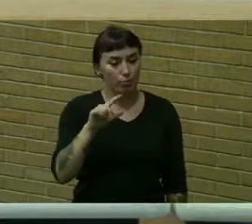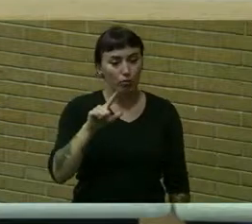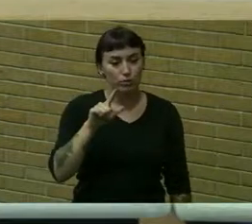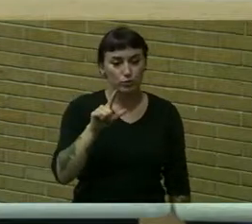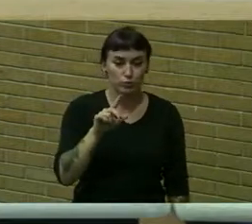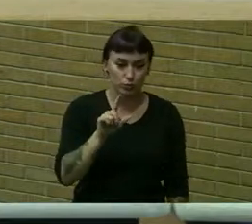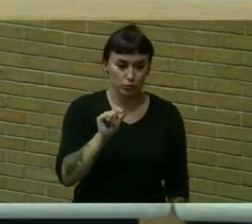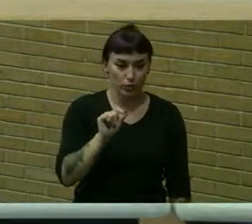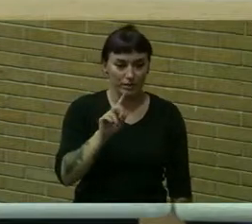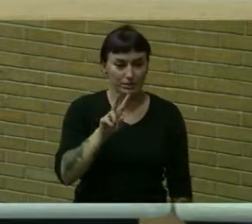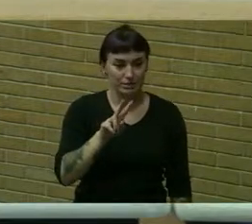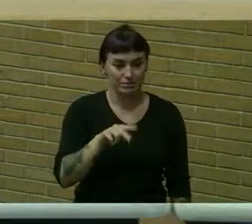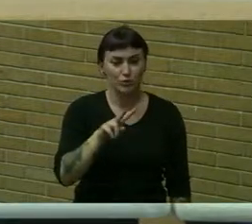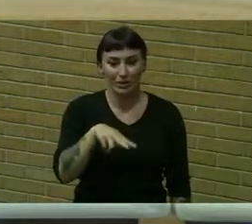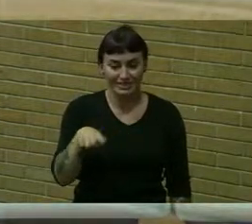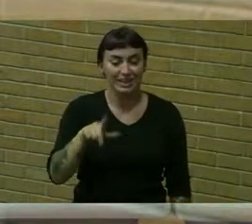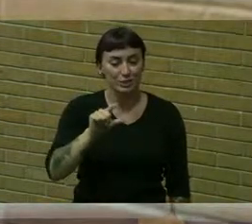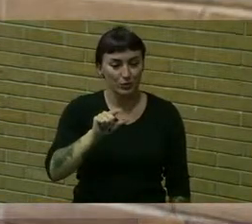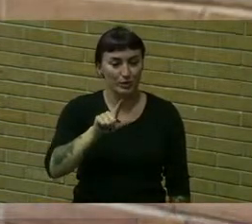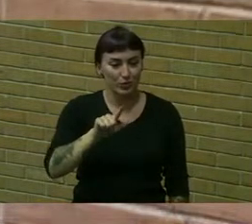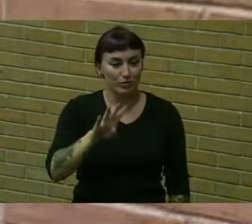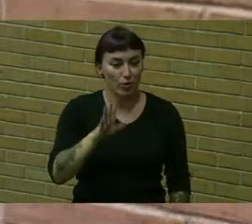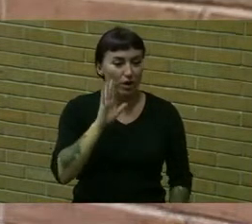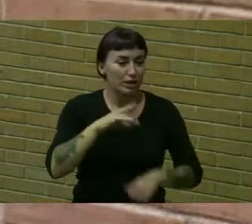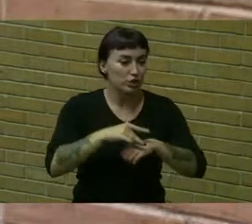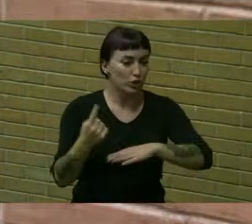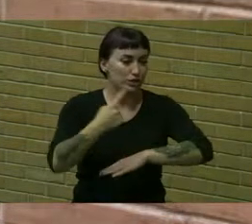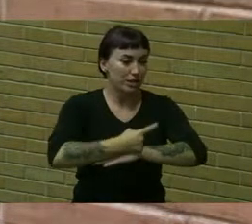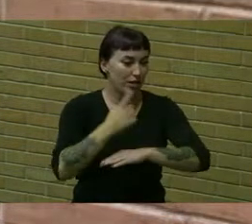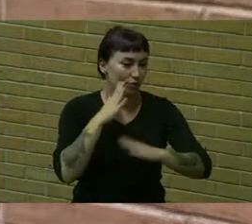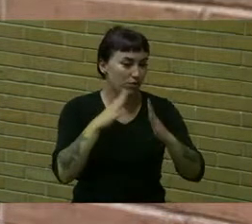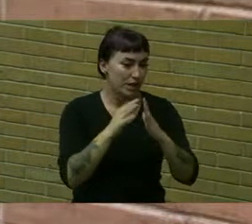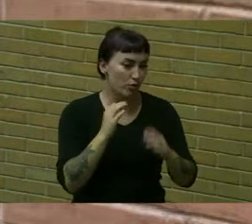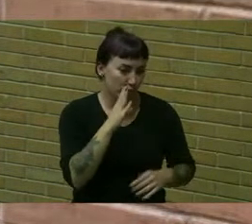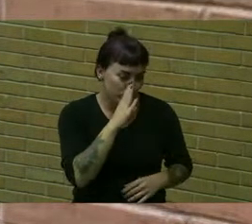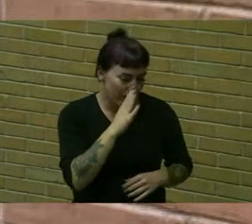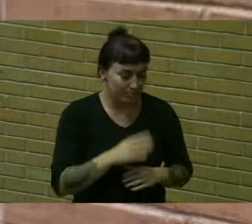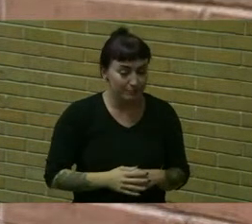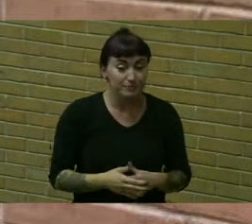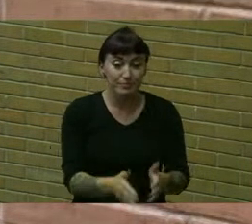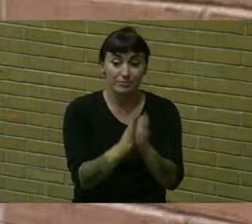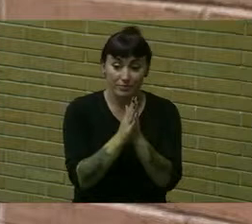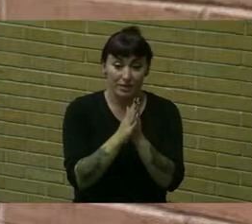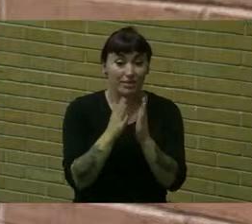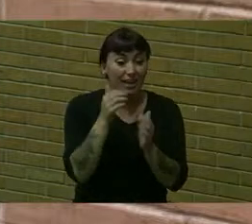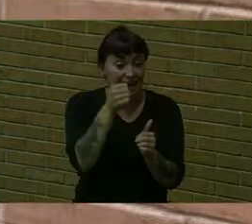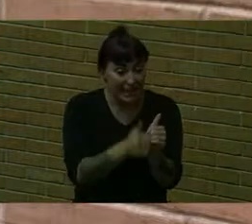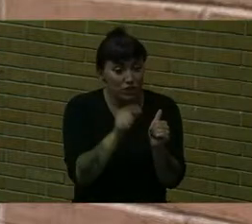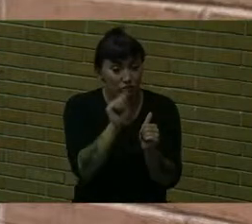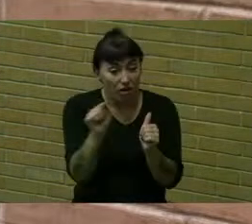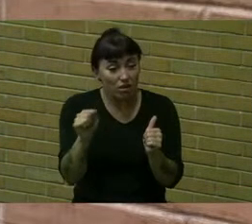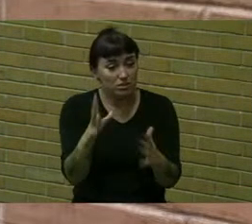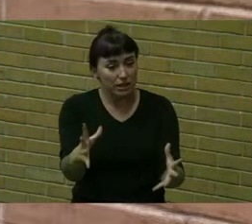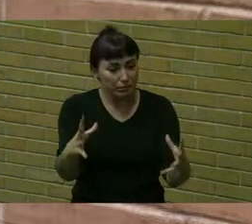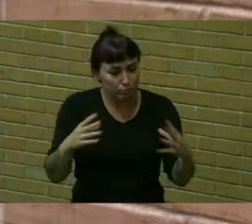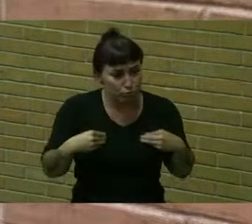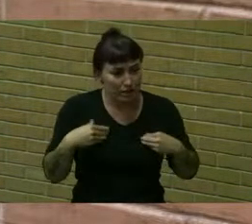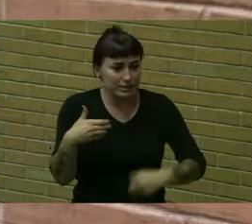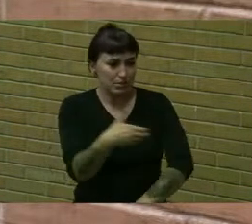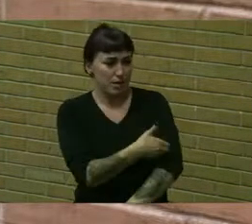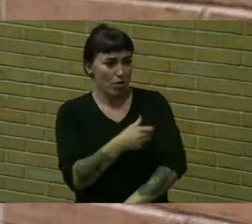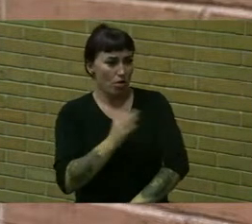22nd, 2024 as Earth Day in the town of Brighton, and ask that each of us embrace the power